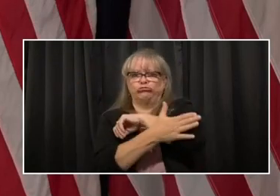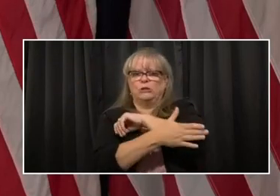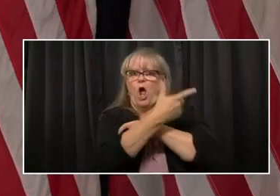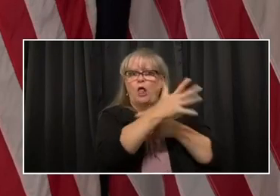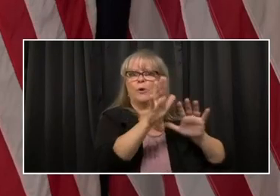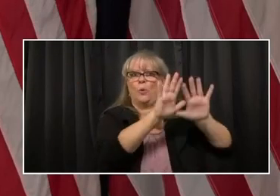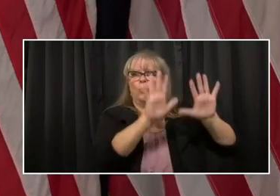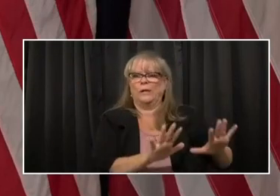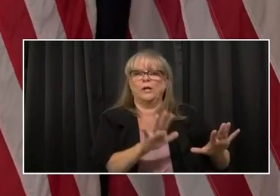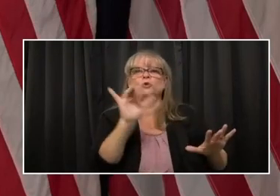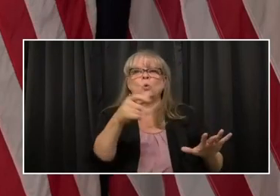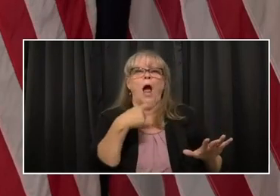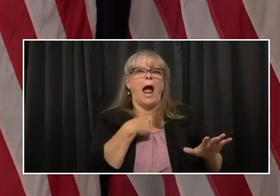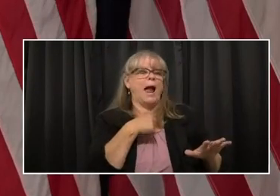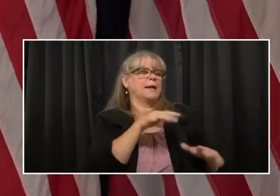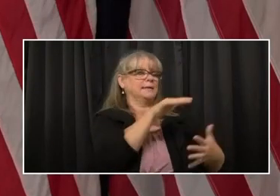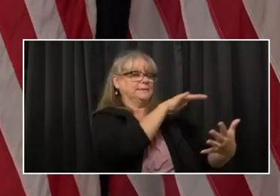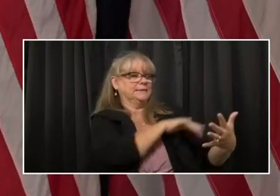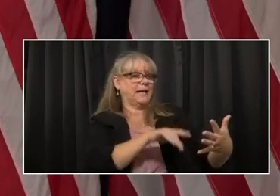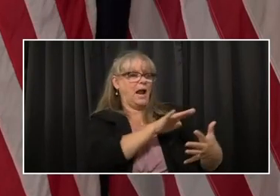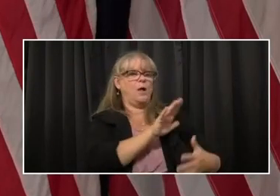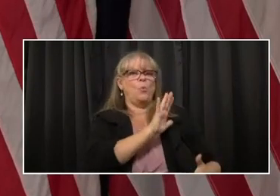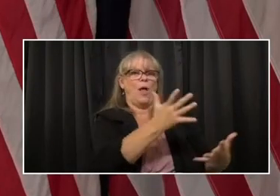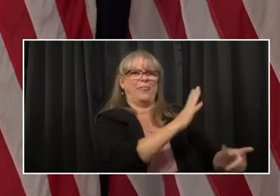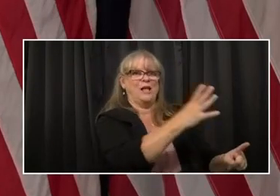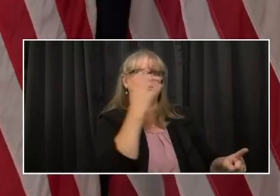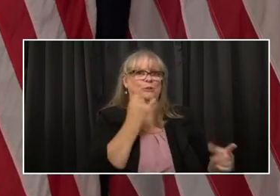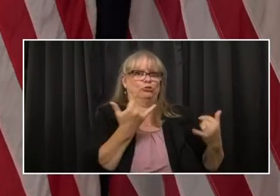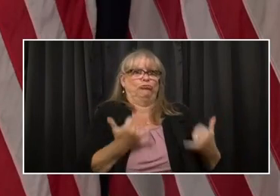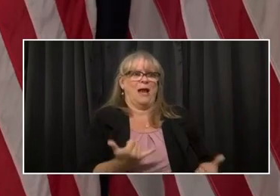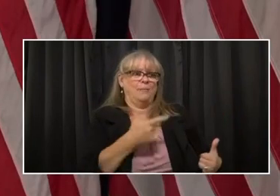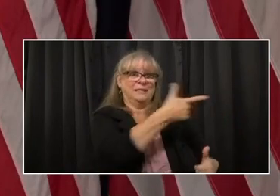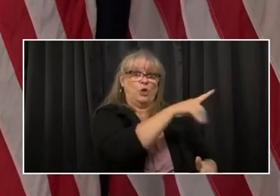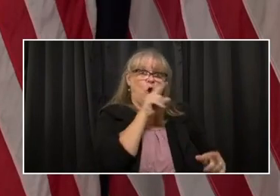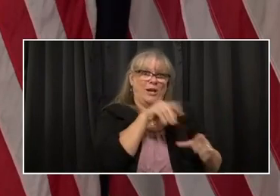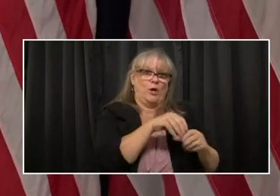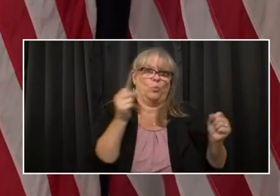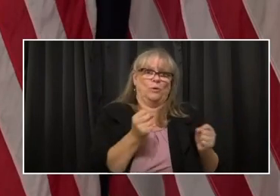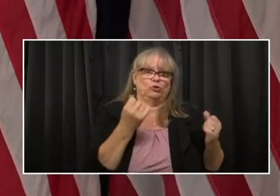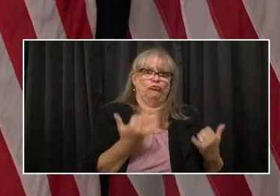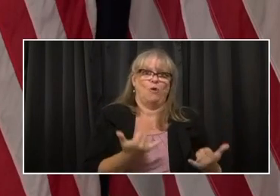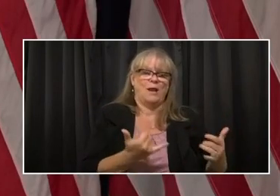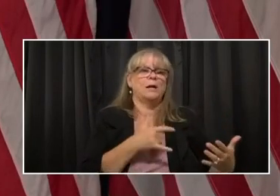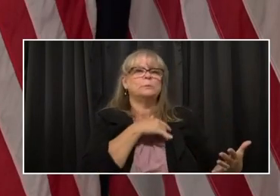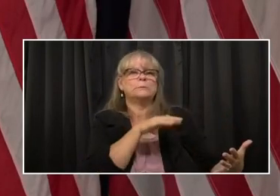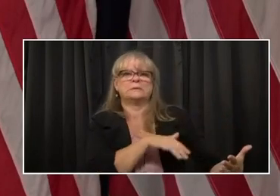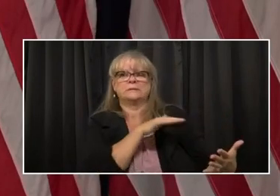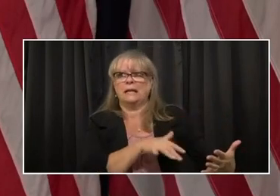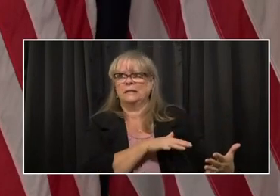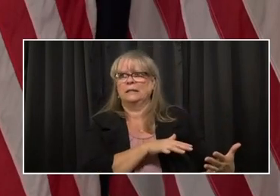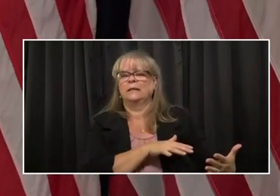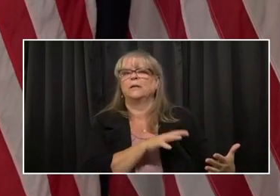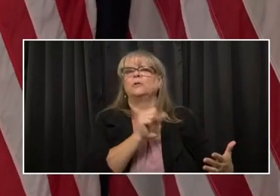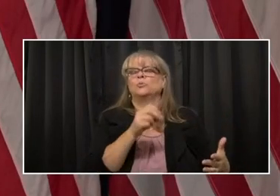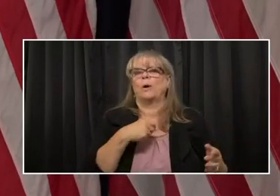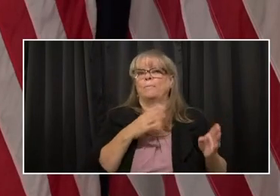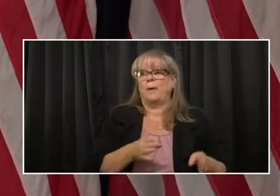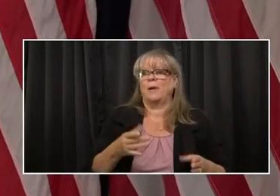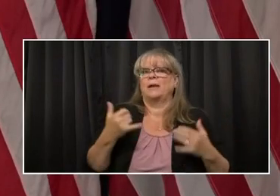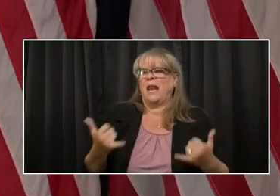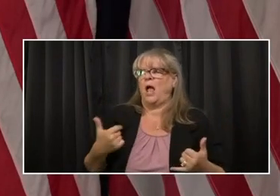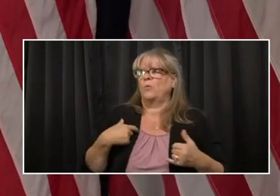up through the fall, like outdoor dining at restaurants. We have a wonderful September and October. I think, November by and